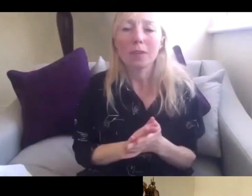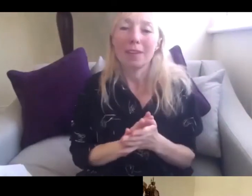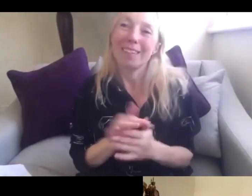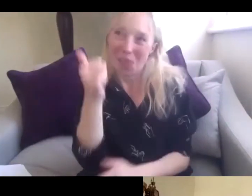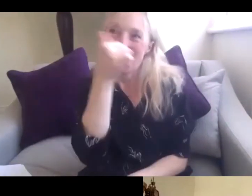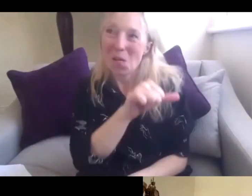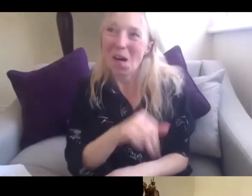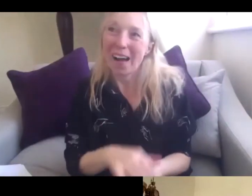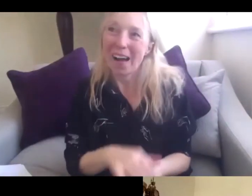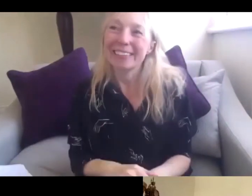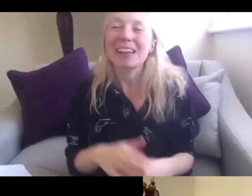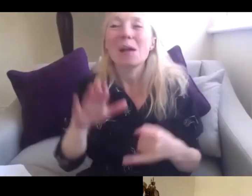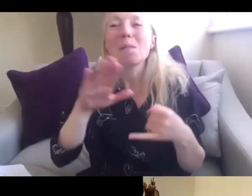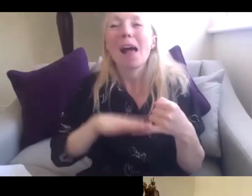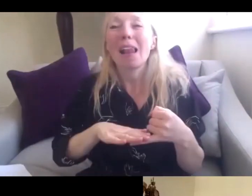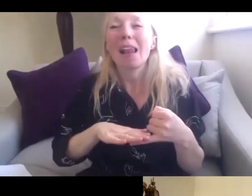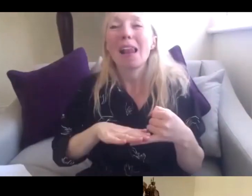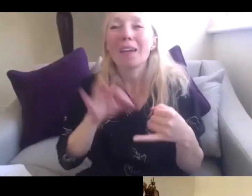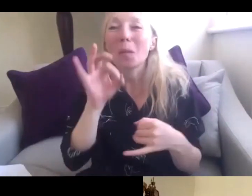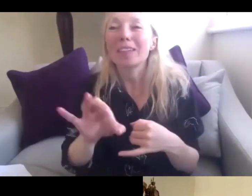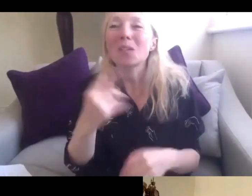who are your writing inspirations?